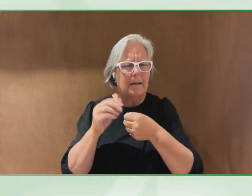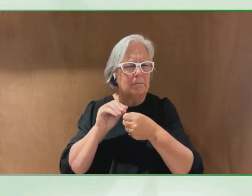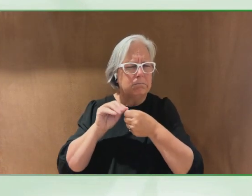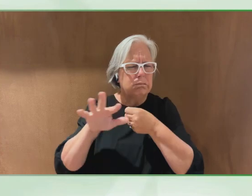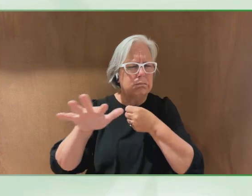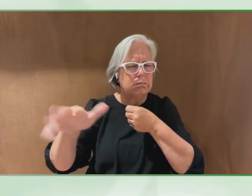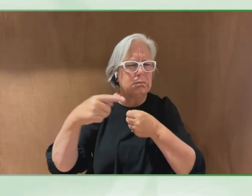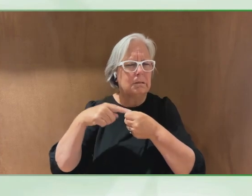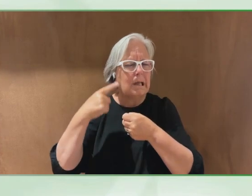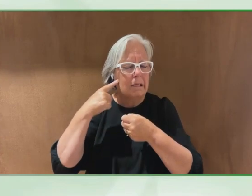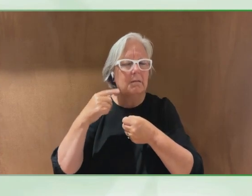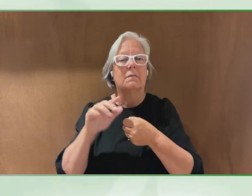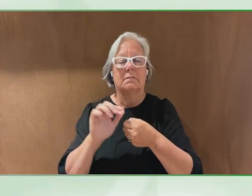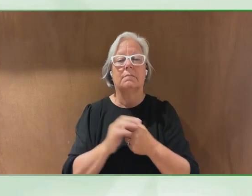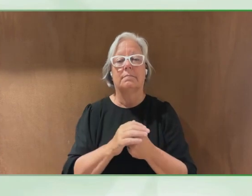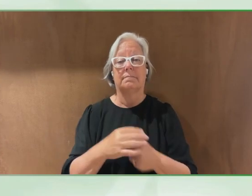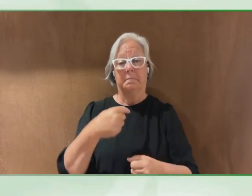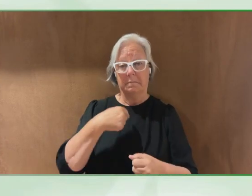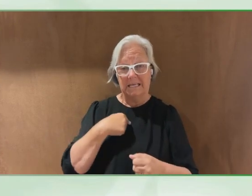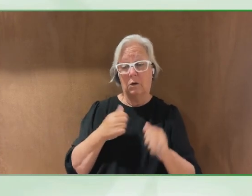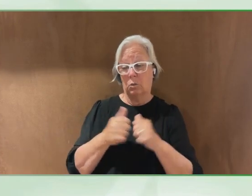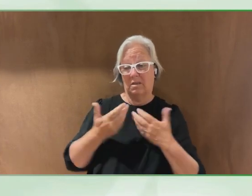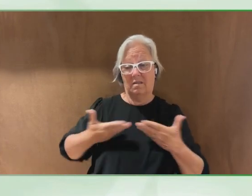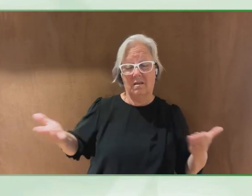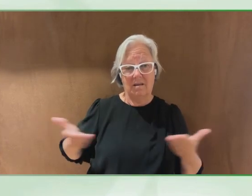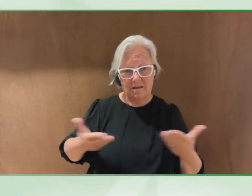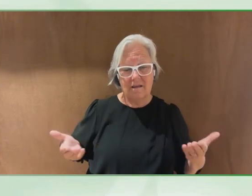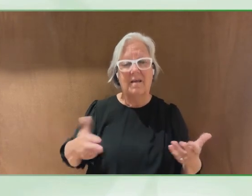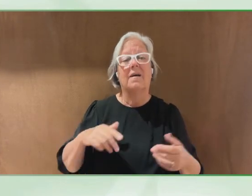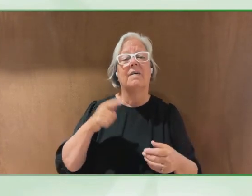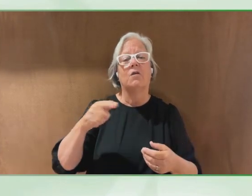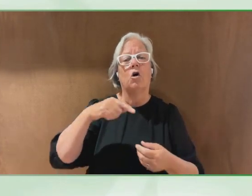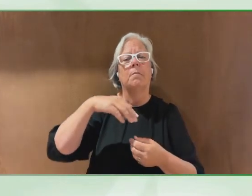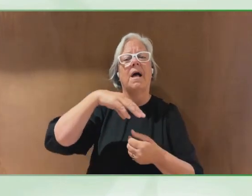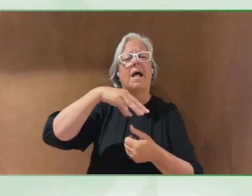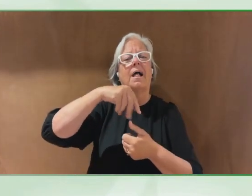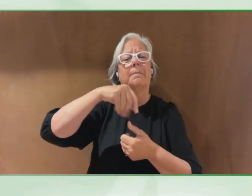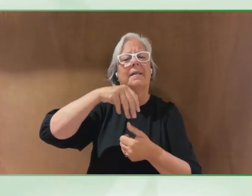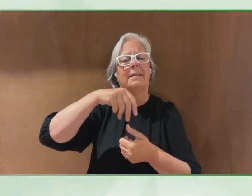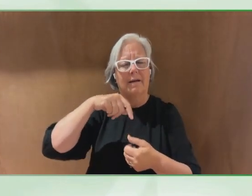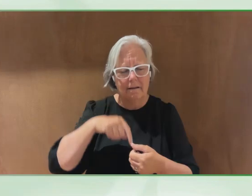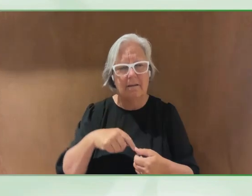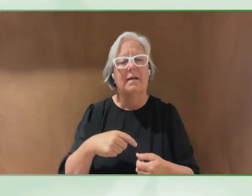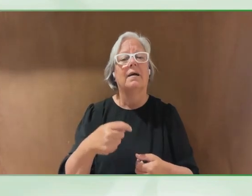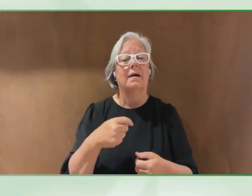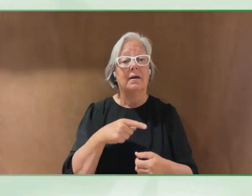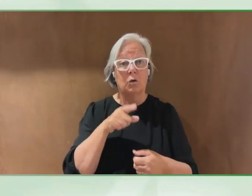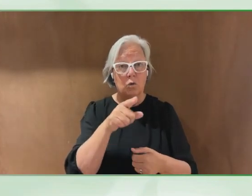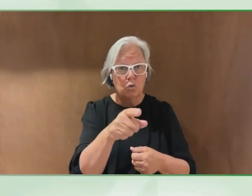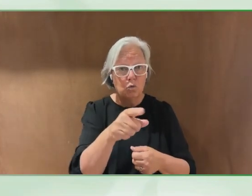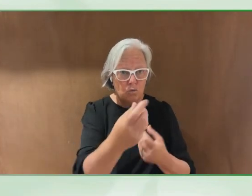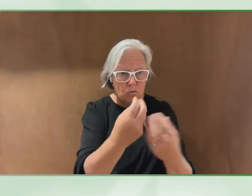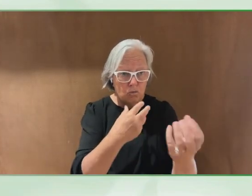my colleagues and I are from Armenia, and we will take everything you shared here to the youth